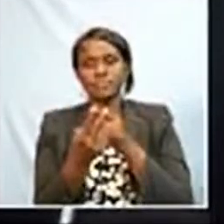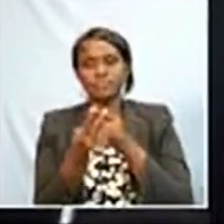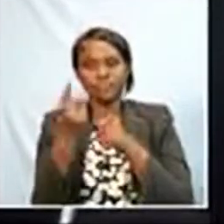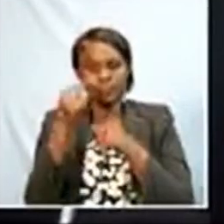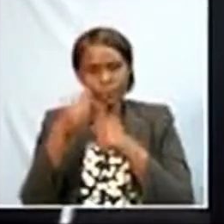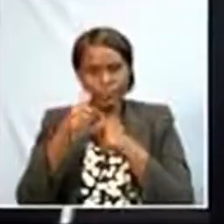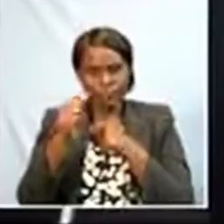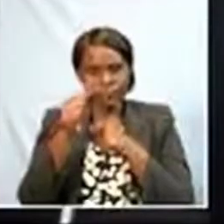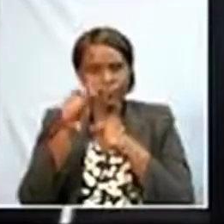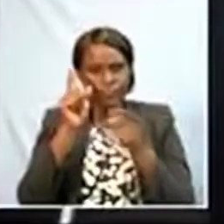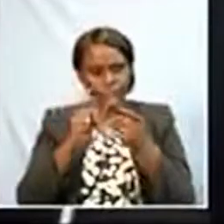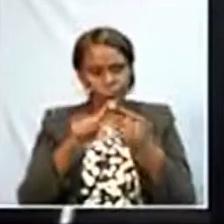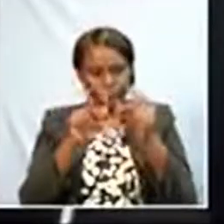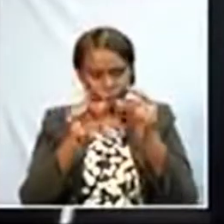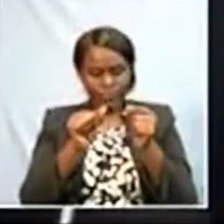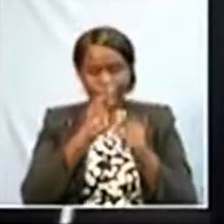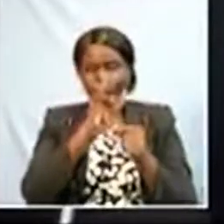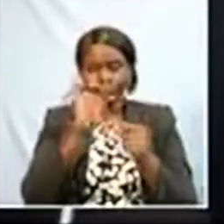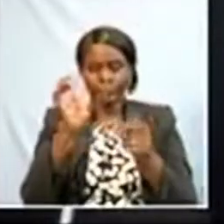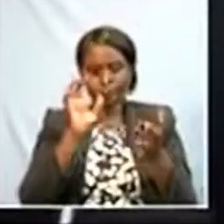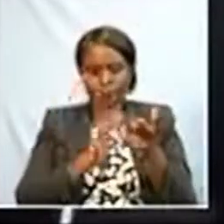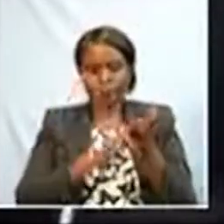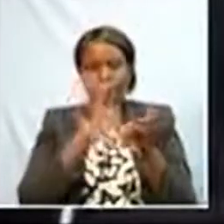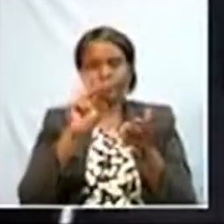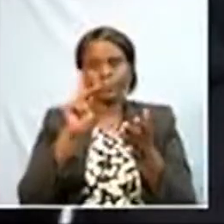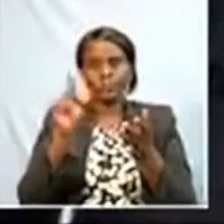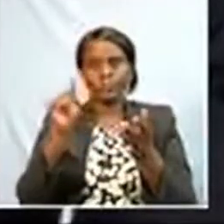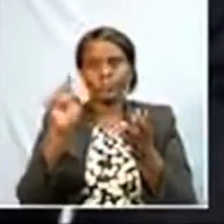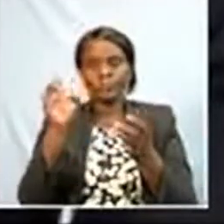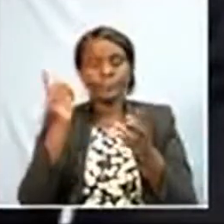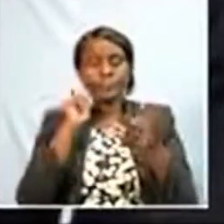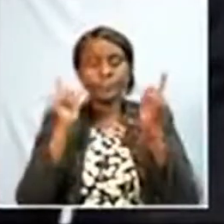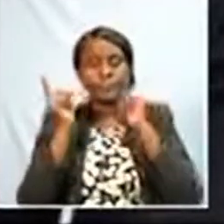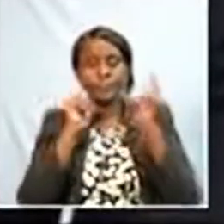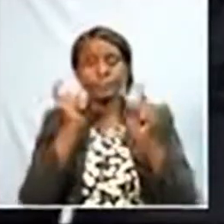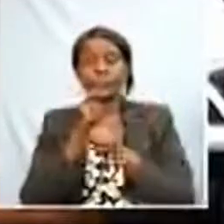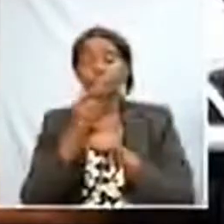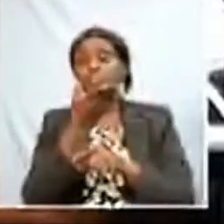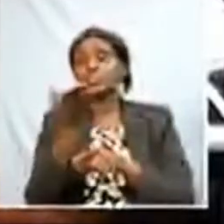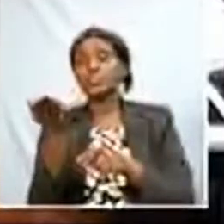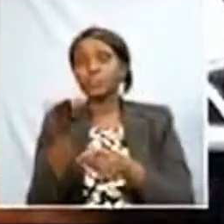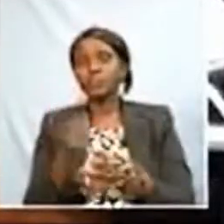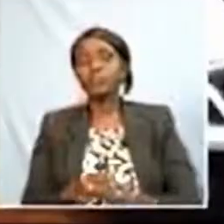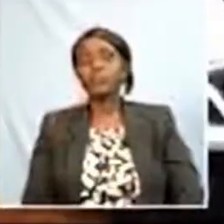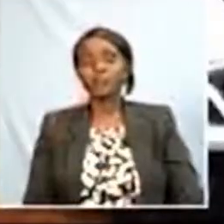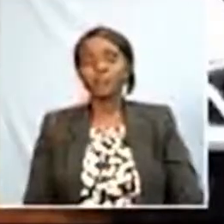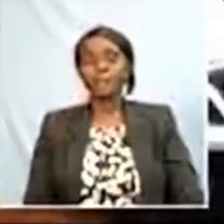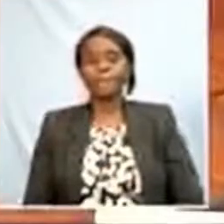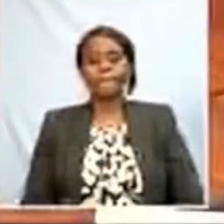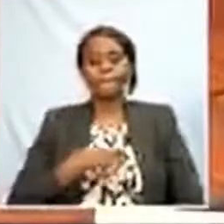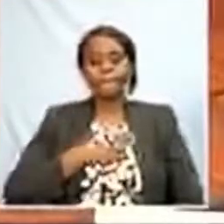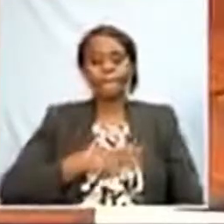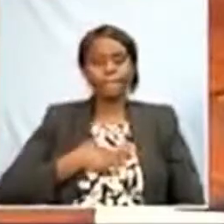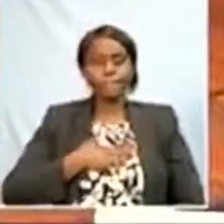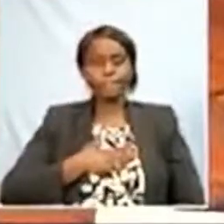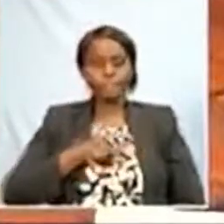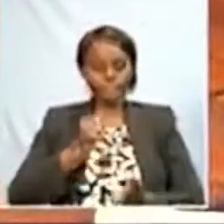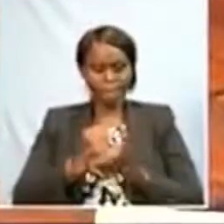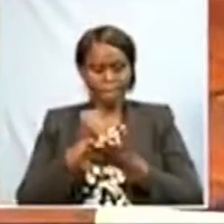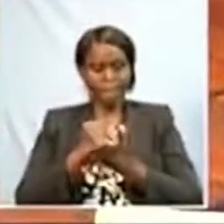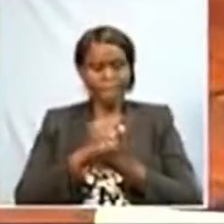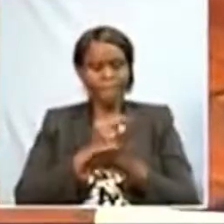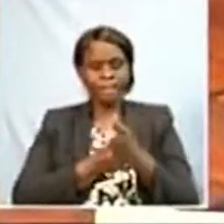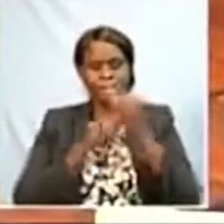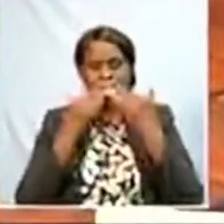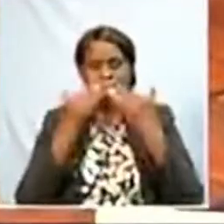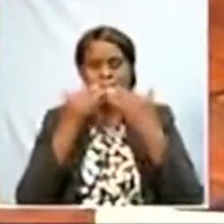you to arrive at 700,000 kwacha. Town clerk, let's hear from her. Town clerk, please help us. Yes, thank